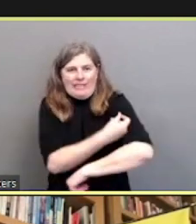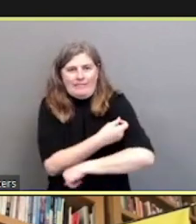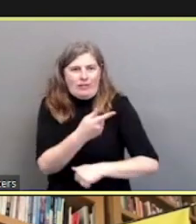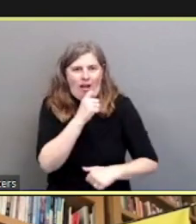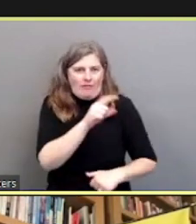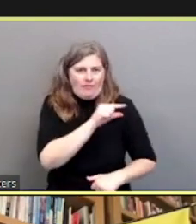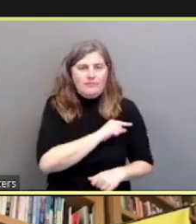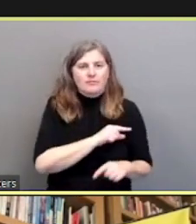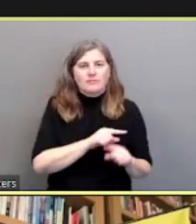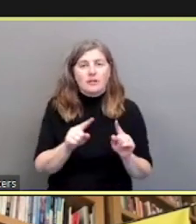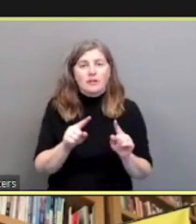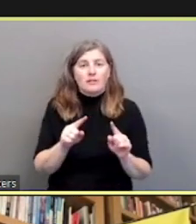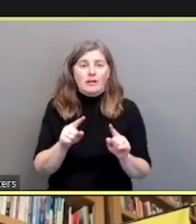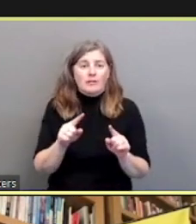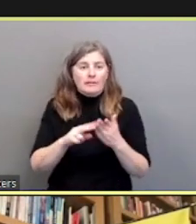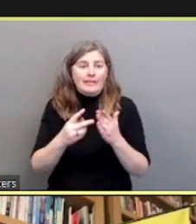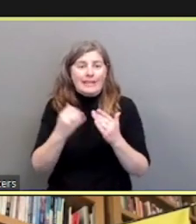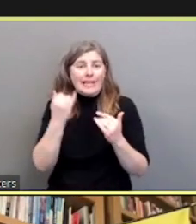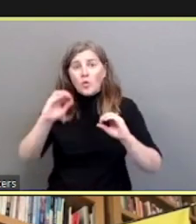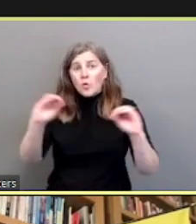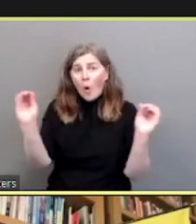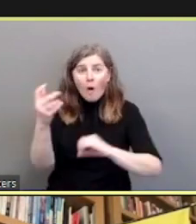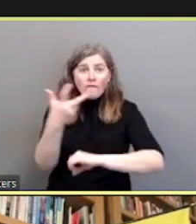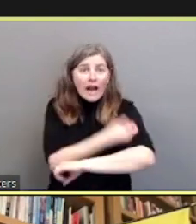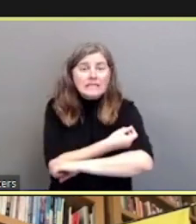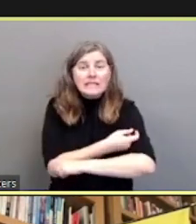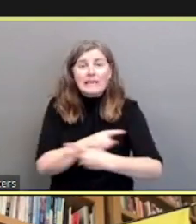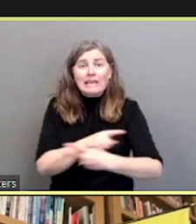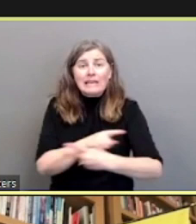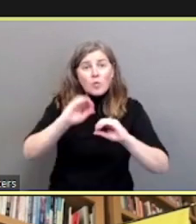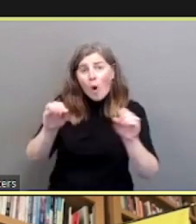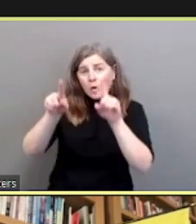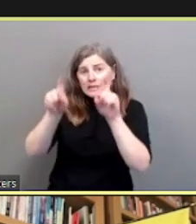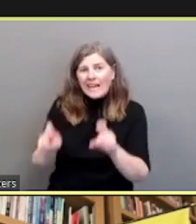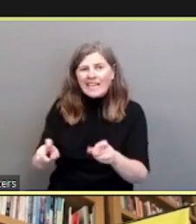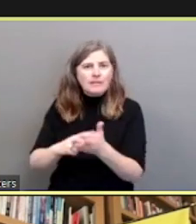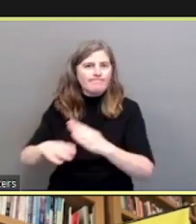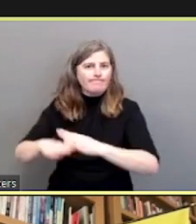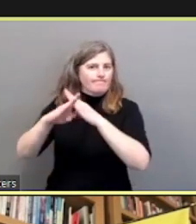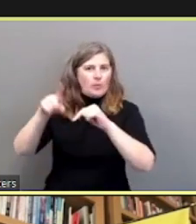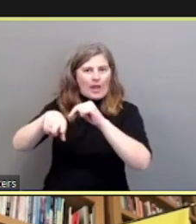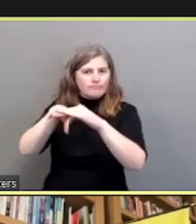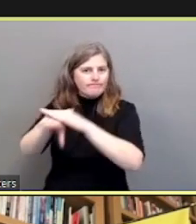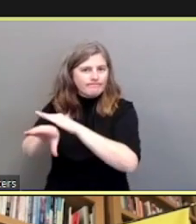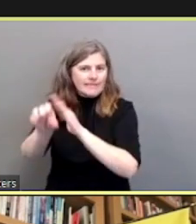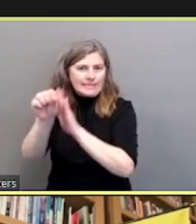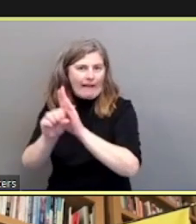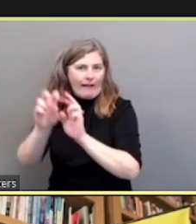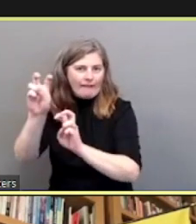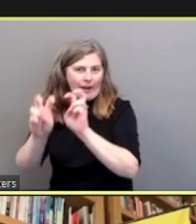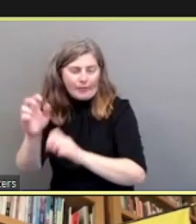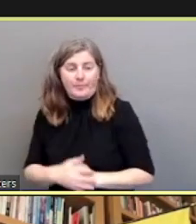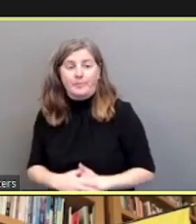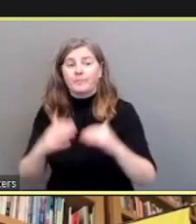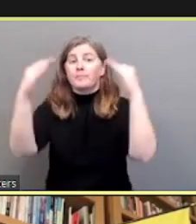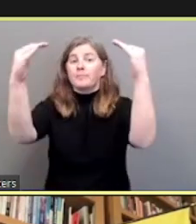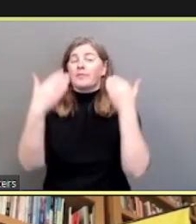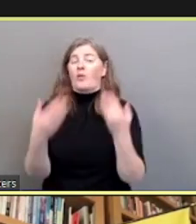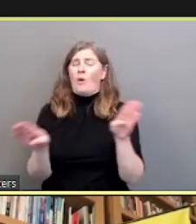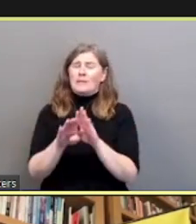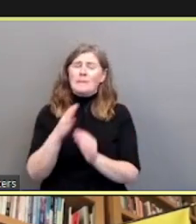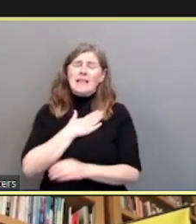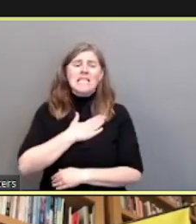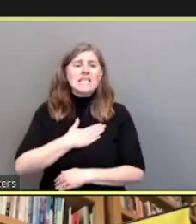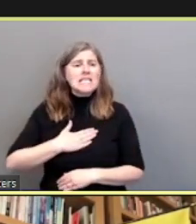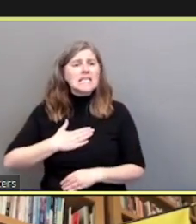not open to you to the state fairgrounds. All right, let's close it out now with a reminder. Please,